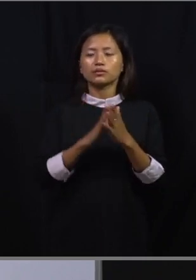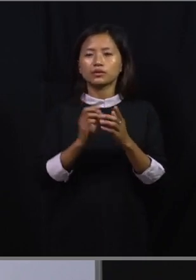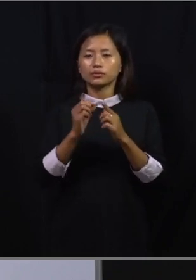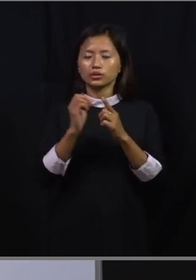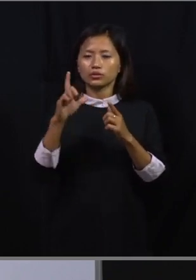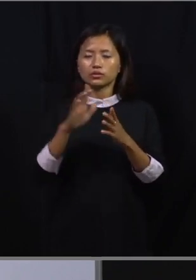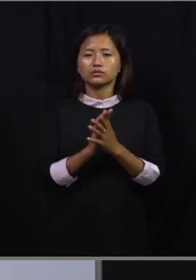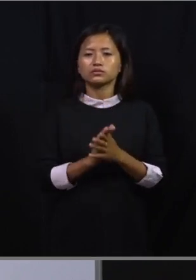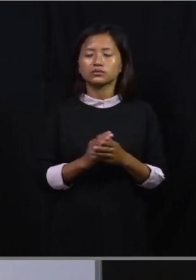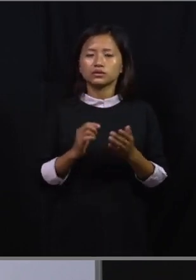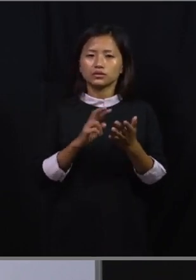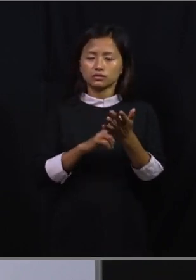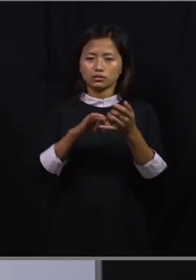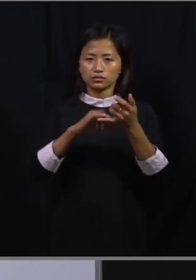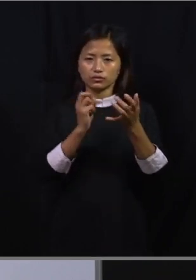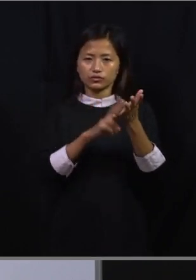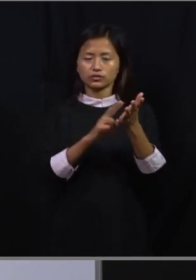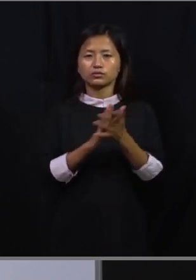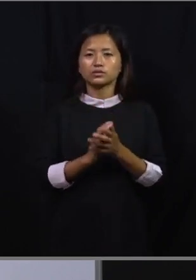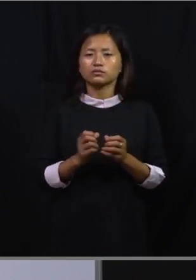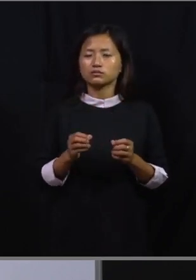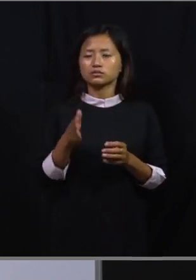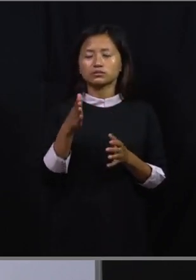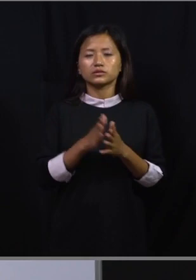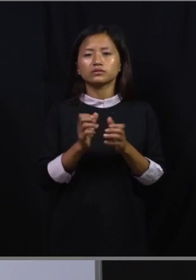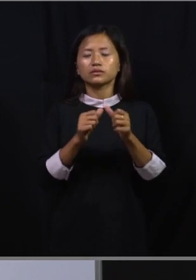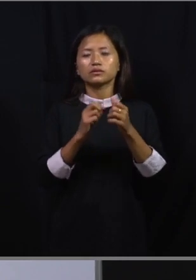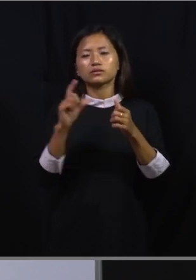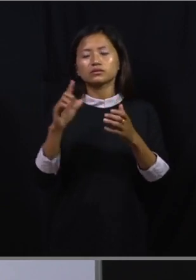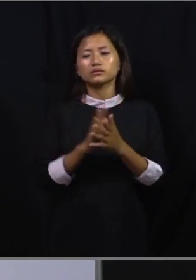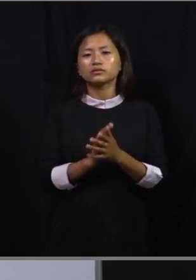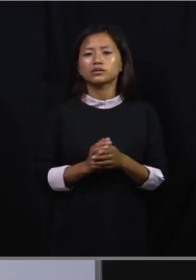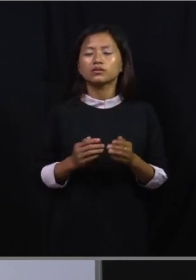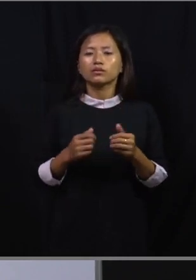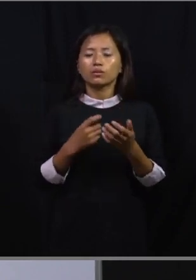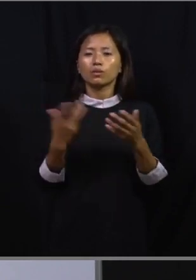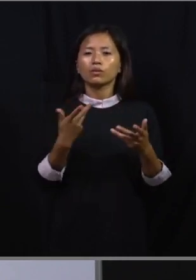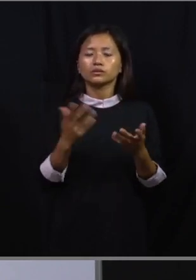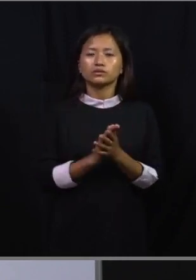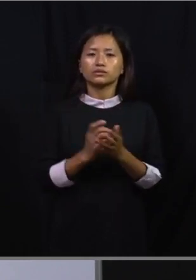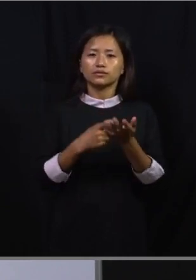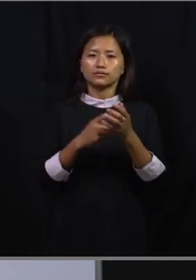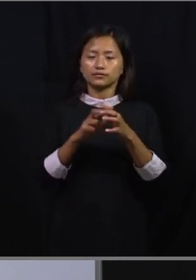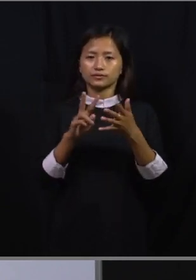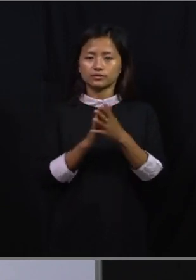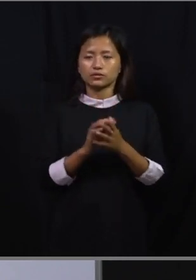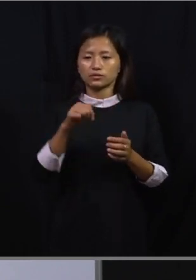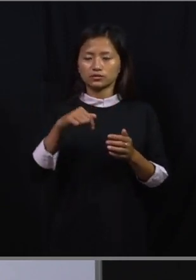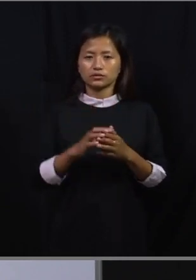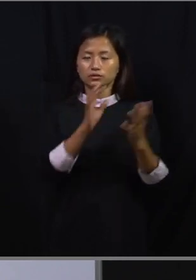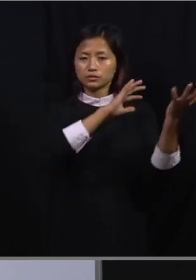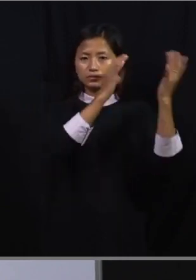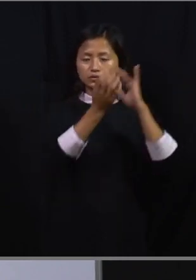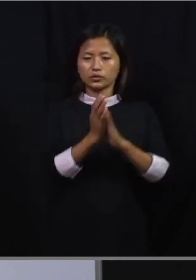of the Soviet Union, do we need the non-alignment movement? What is her relevant in this present contemporary world